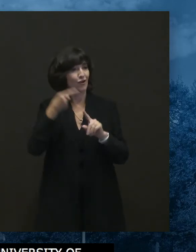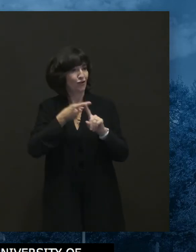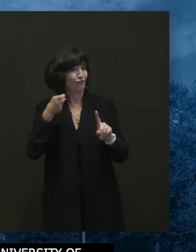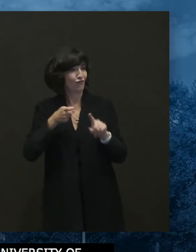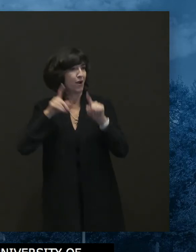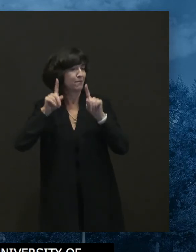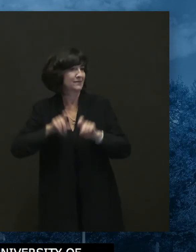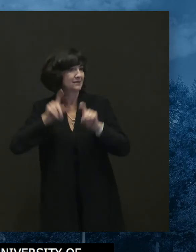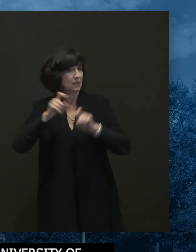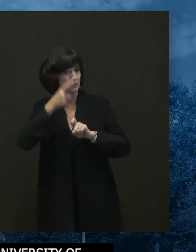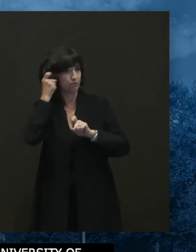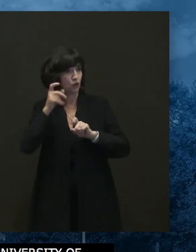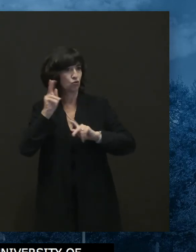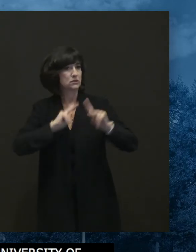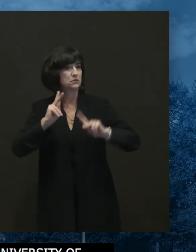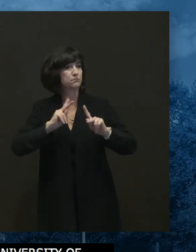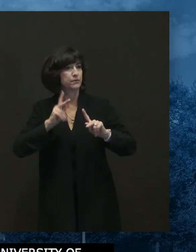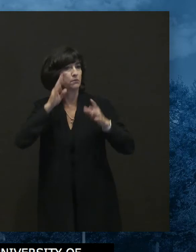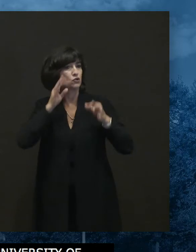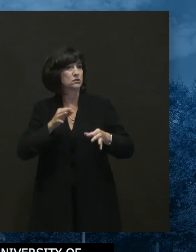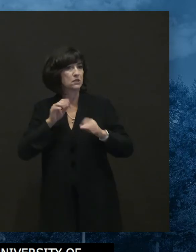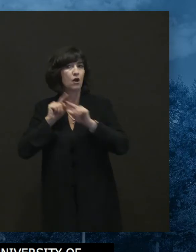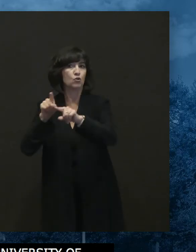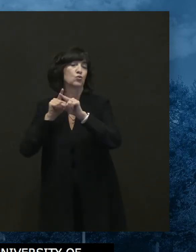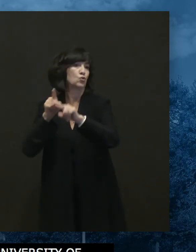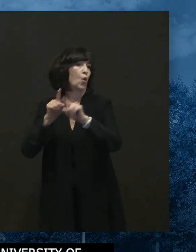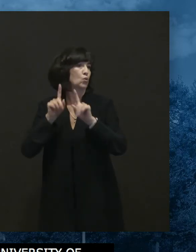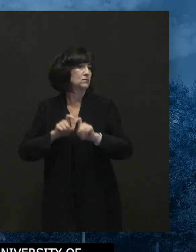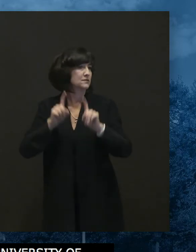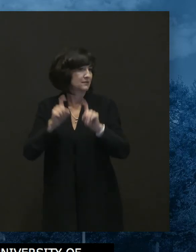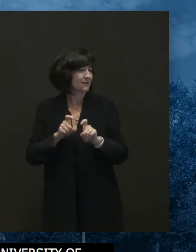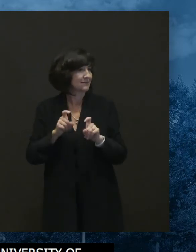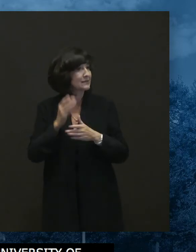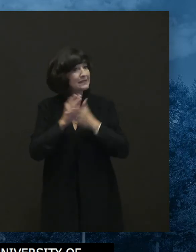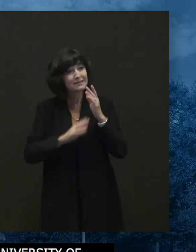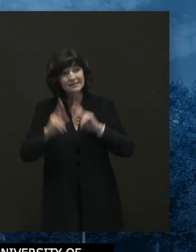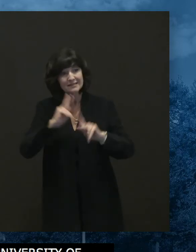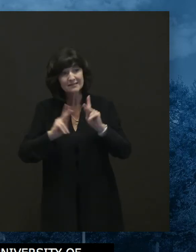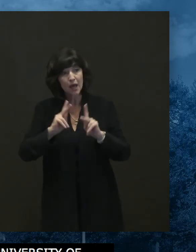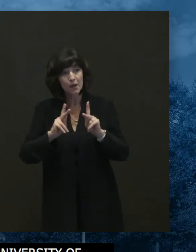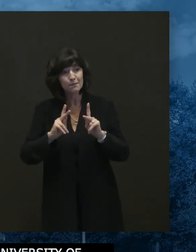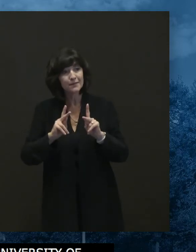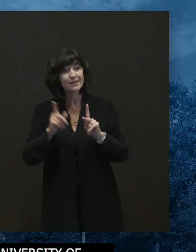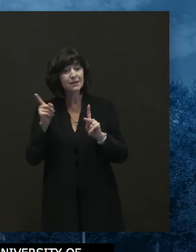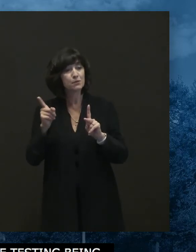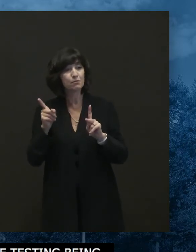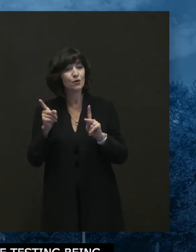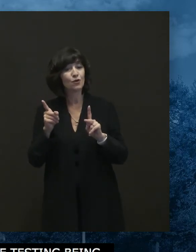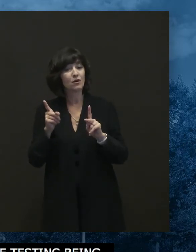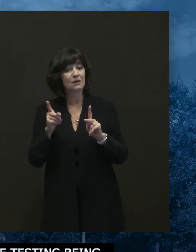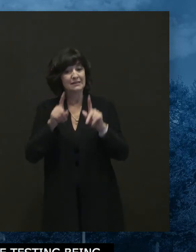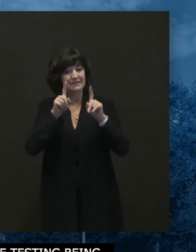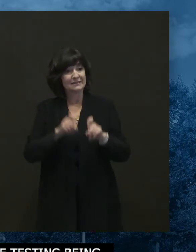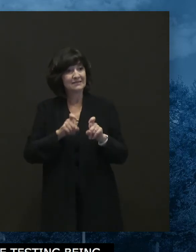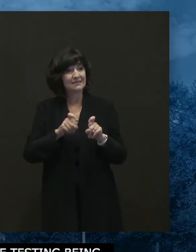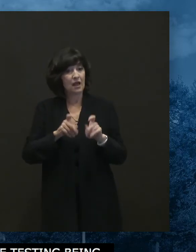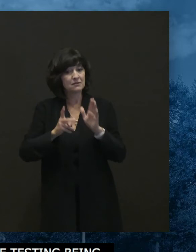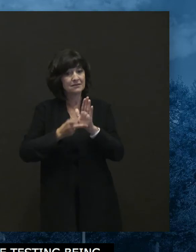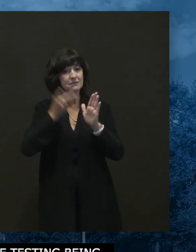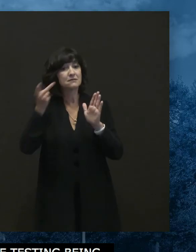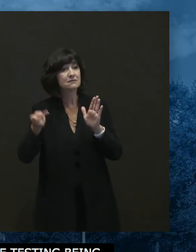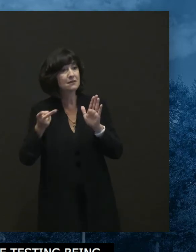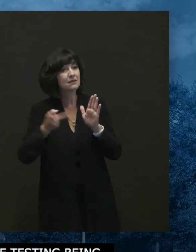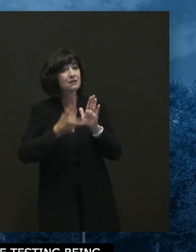were very strong. As people get tested more than once, we don't count them in the denominator, so that takes that.